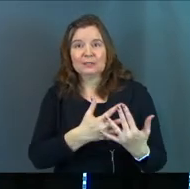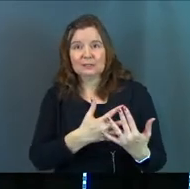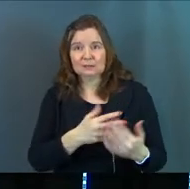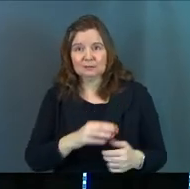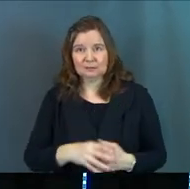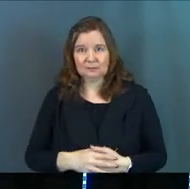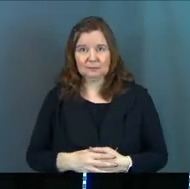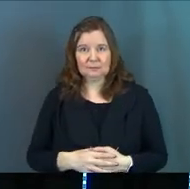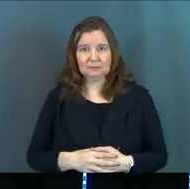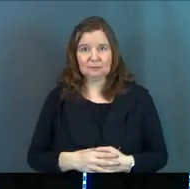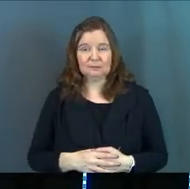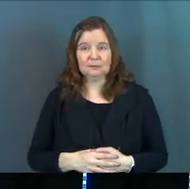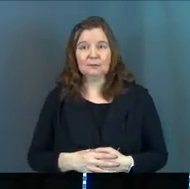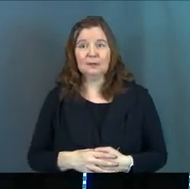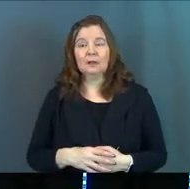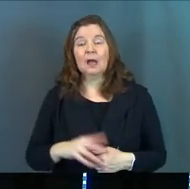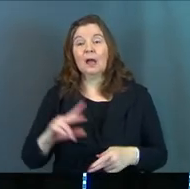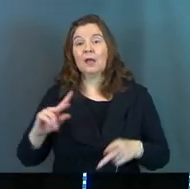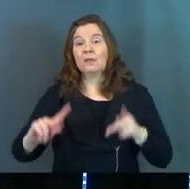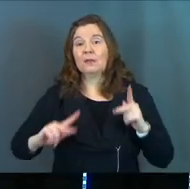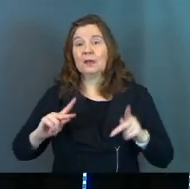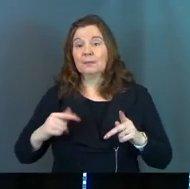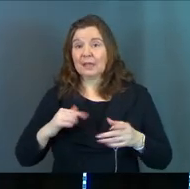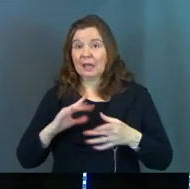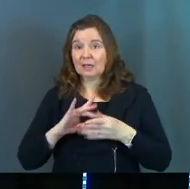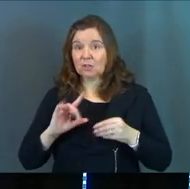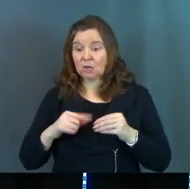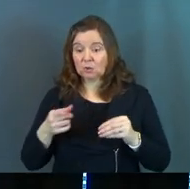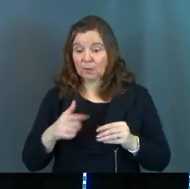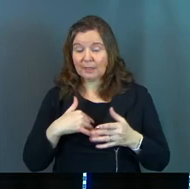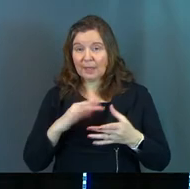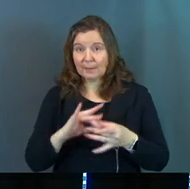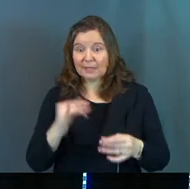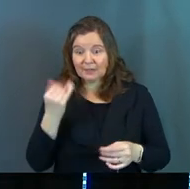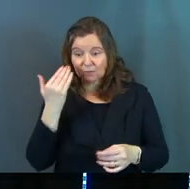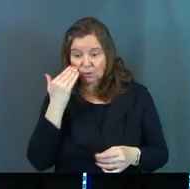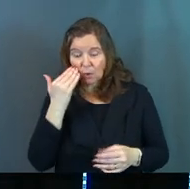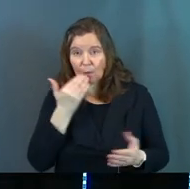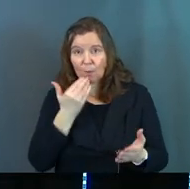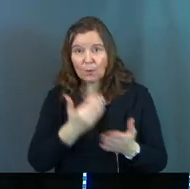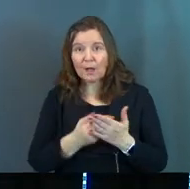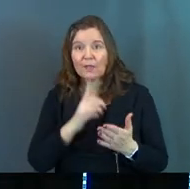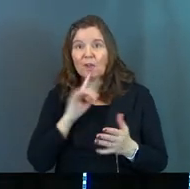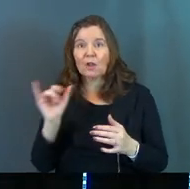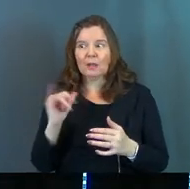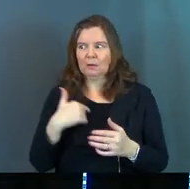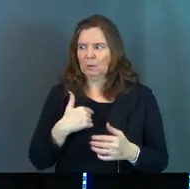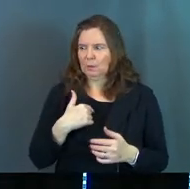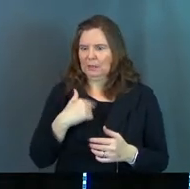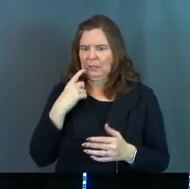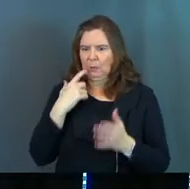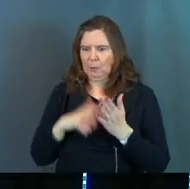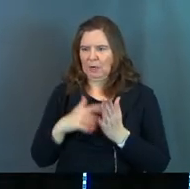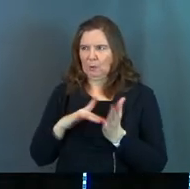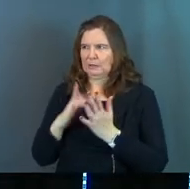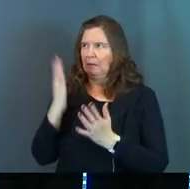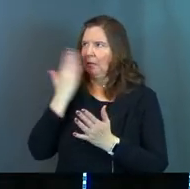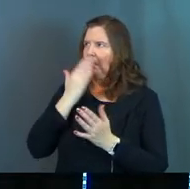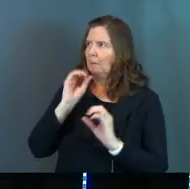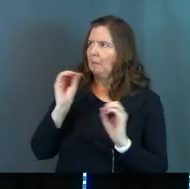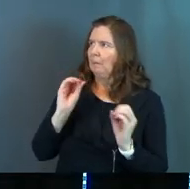prison." And the people that he's talking to in that passage, if you know it well, they're all like, "We didn't recognize you,